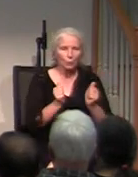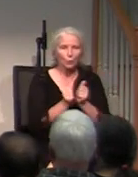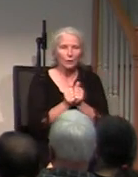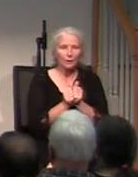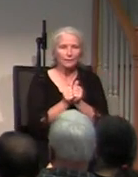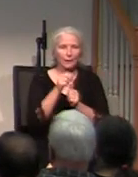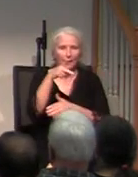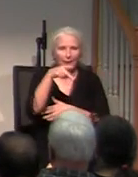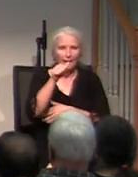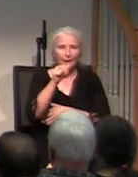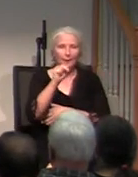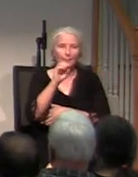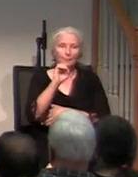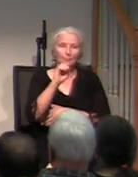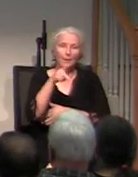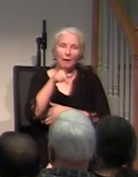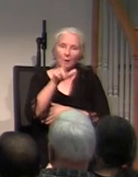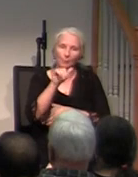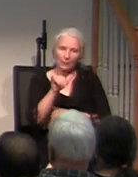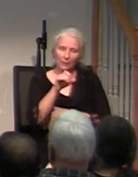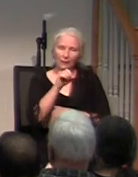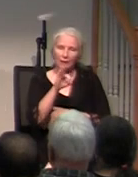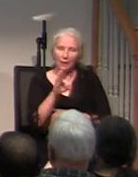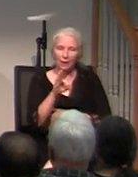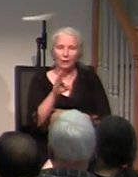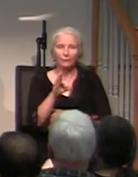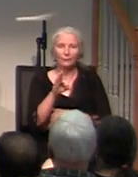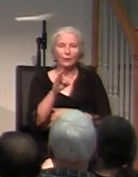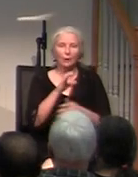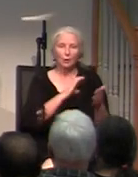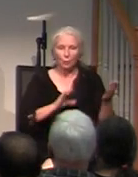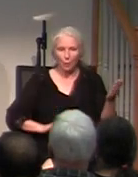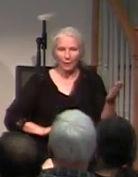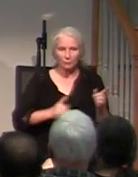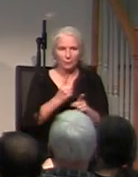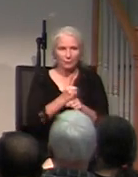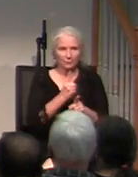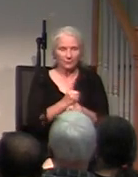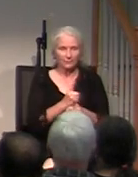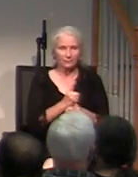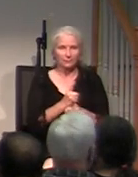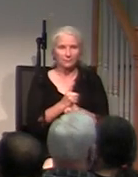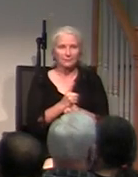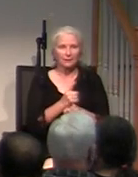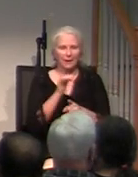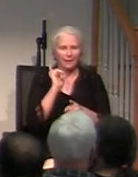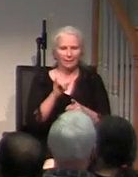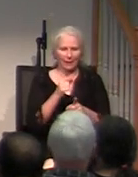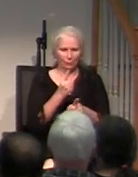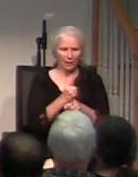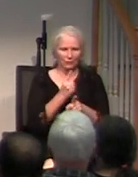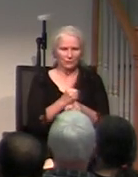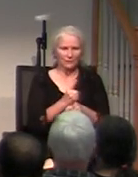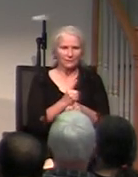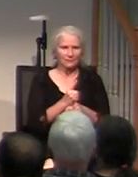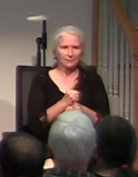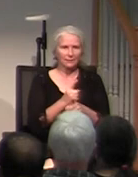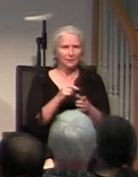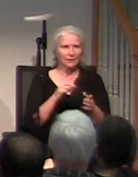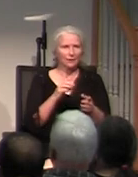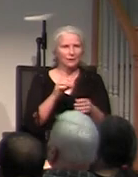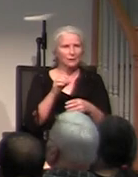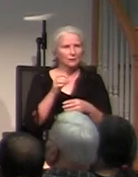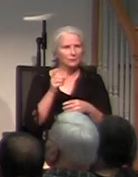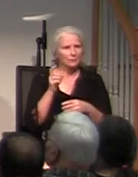So this message of Christ's righteousness was meant to be a protection, an armored protection, that